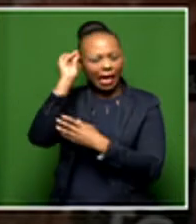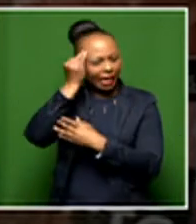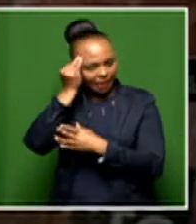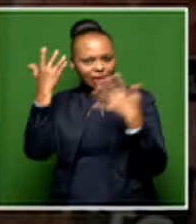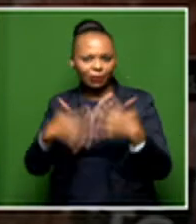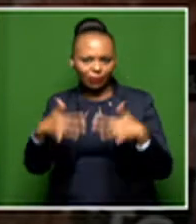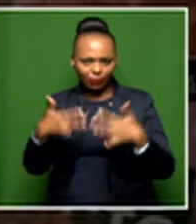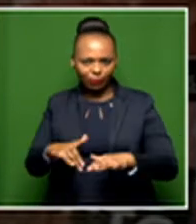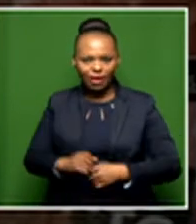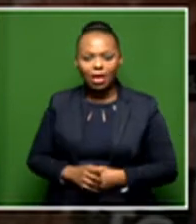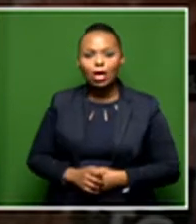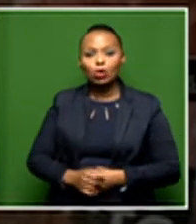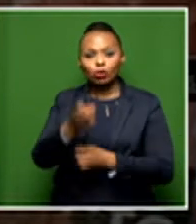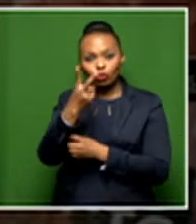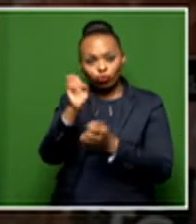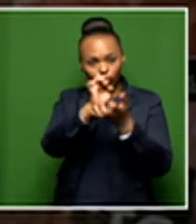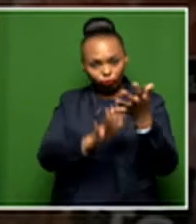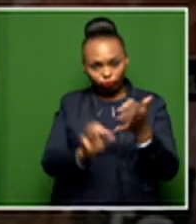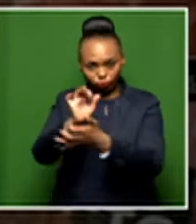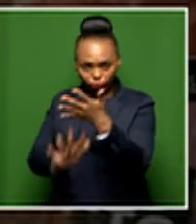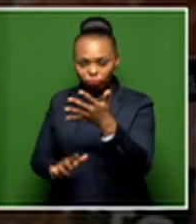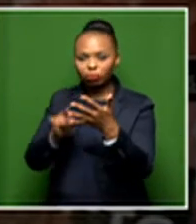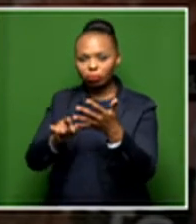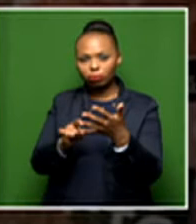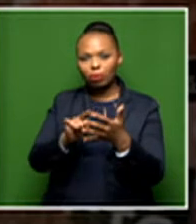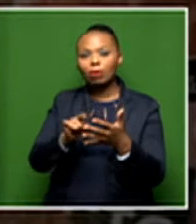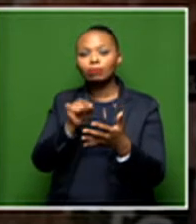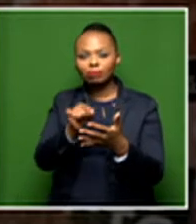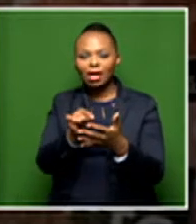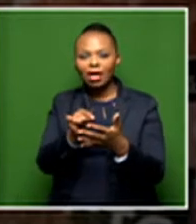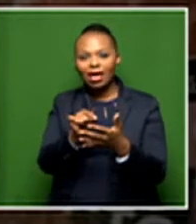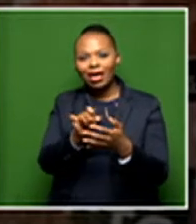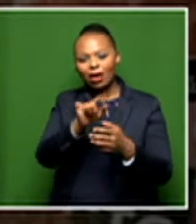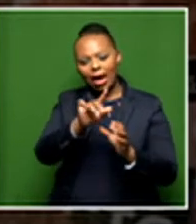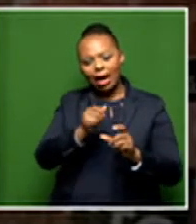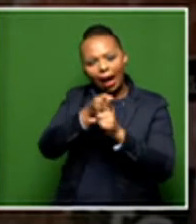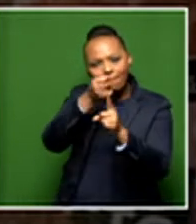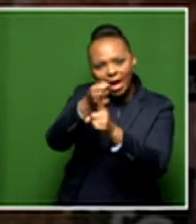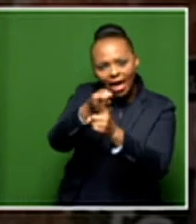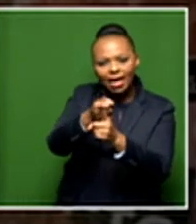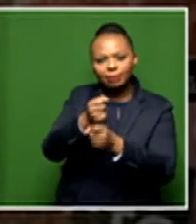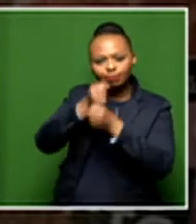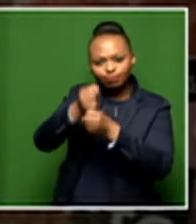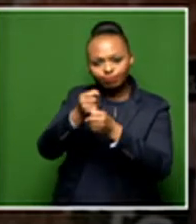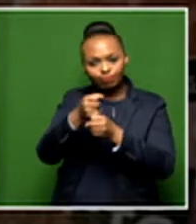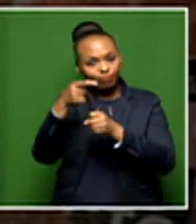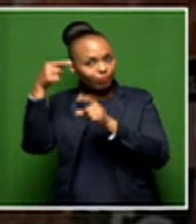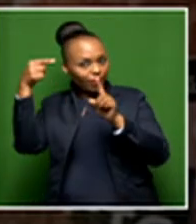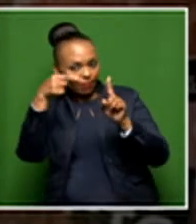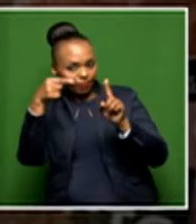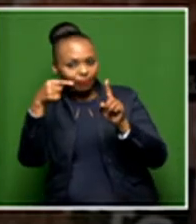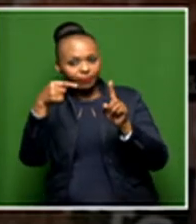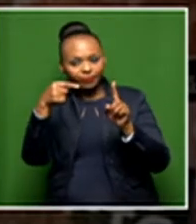And then the two documentaries. The 8th is about the repealing, or the campaign, the grassroots campaign to repeal the